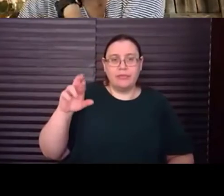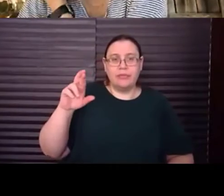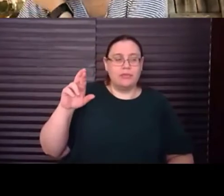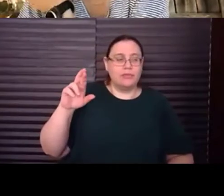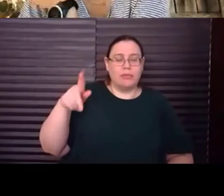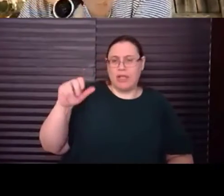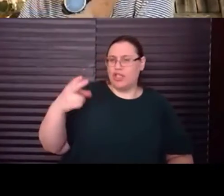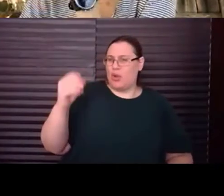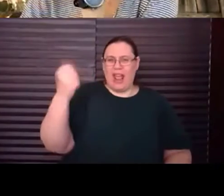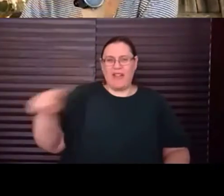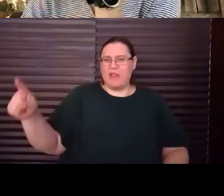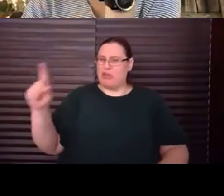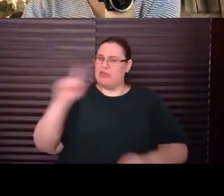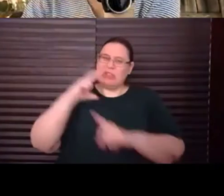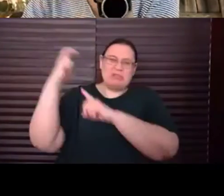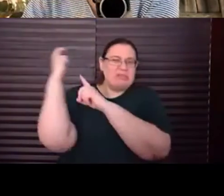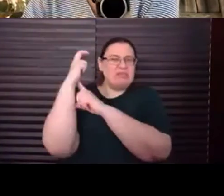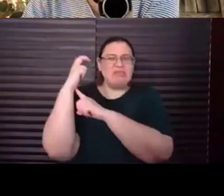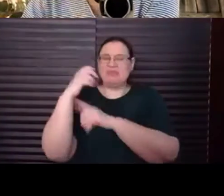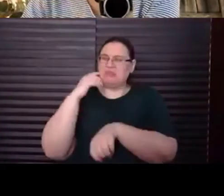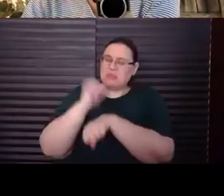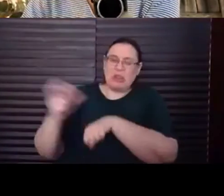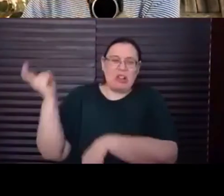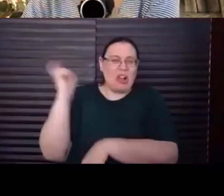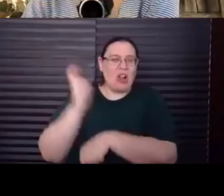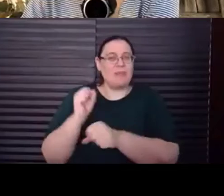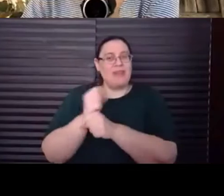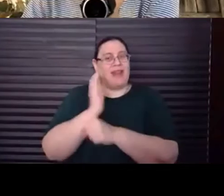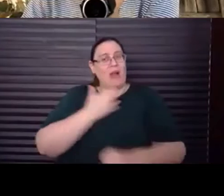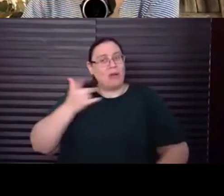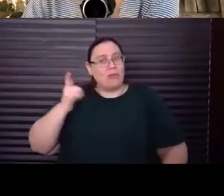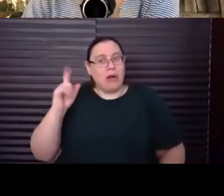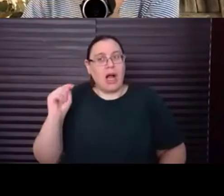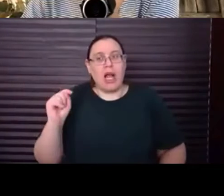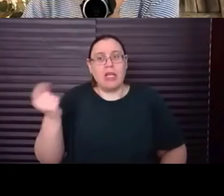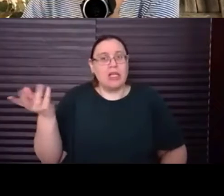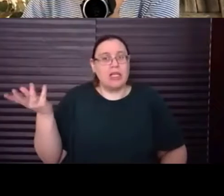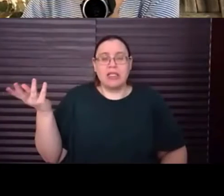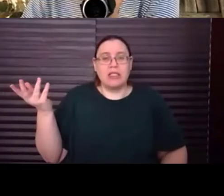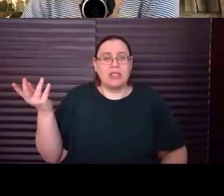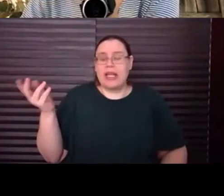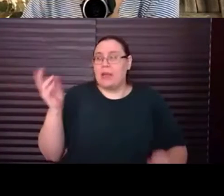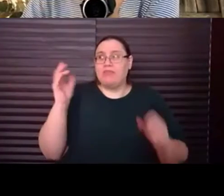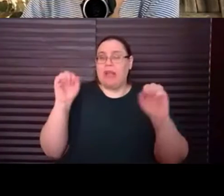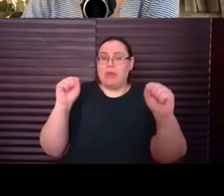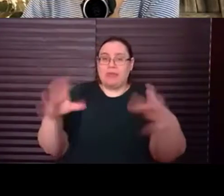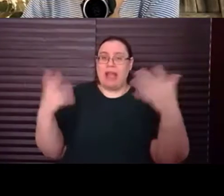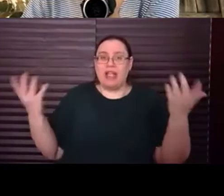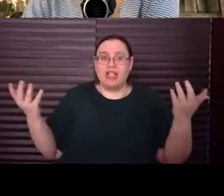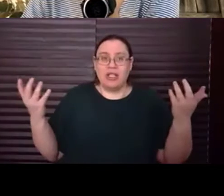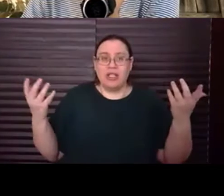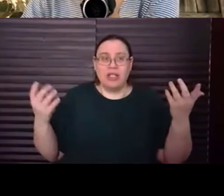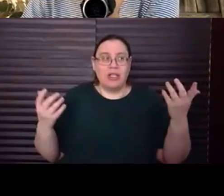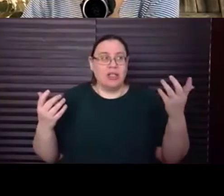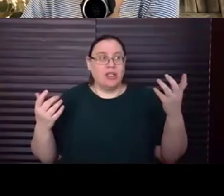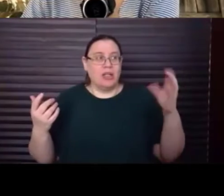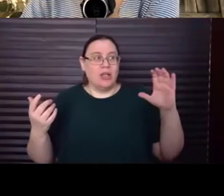like they made our pilot. Like they made it magic.